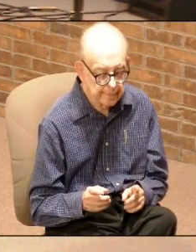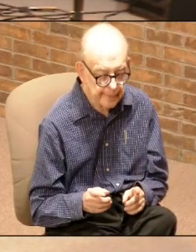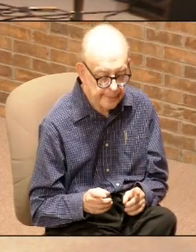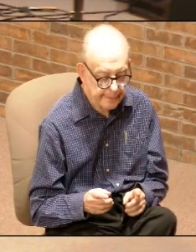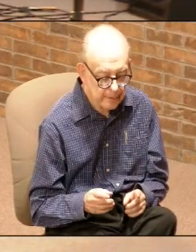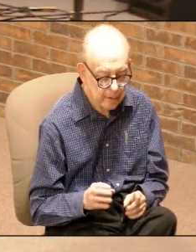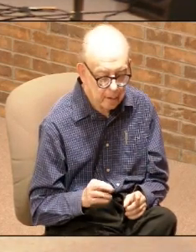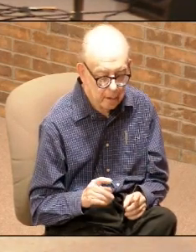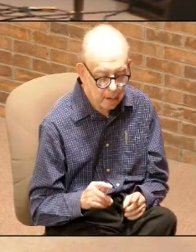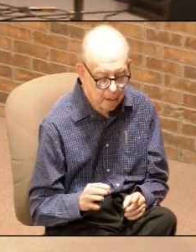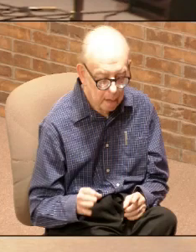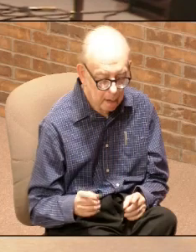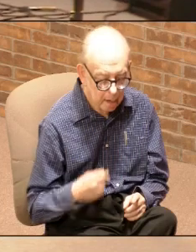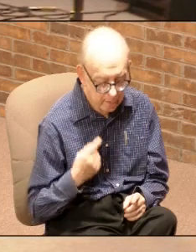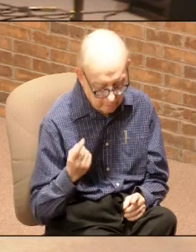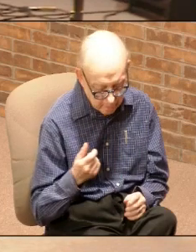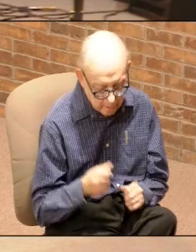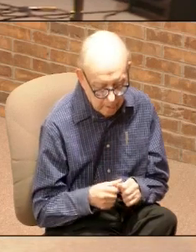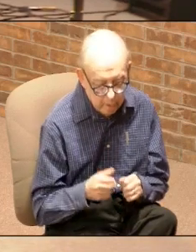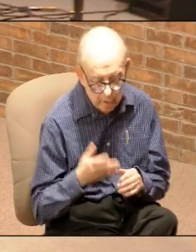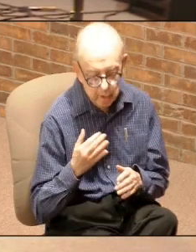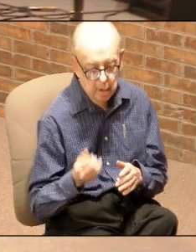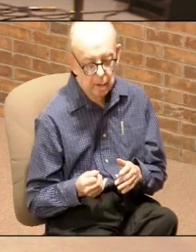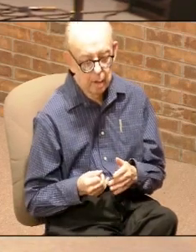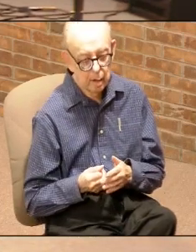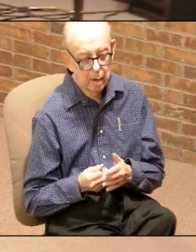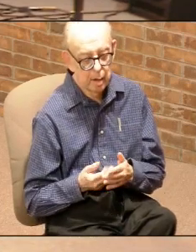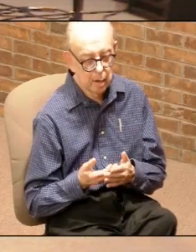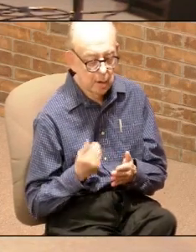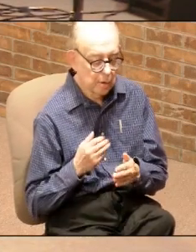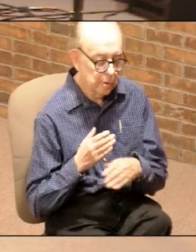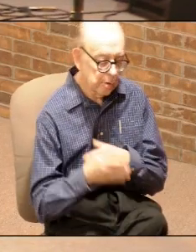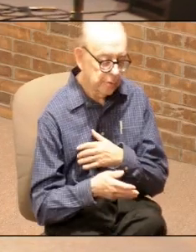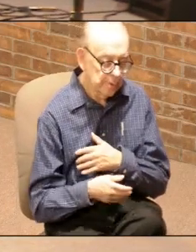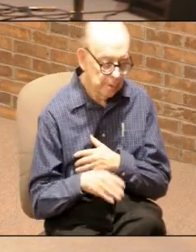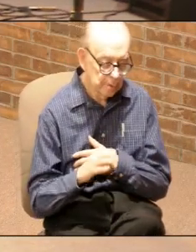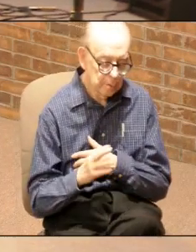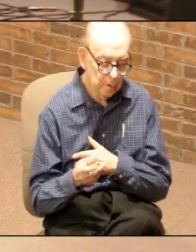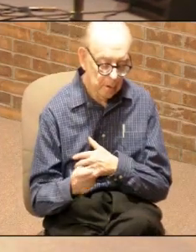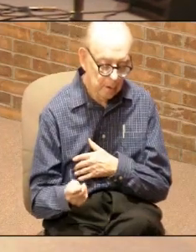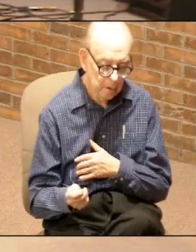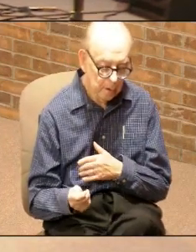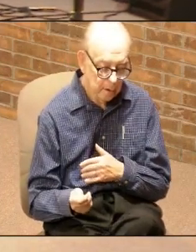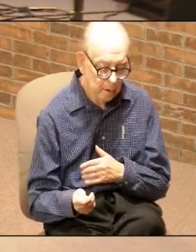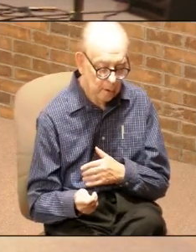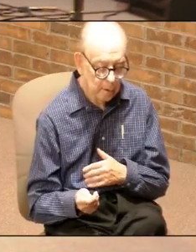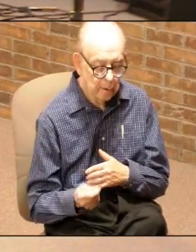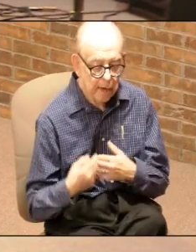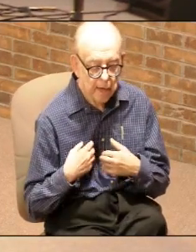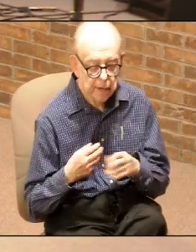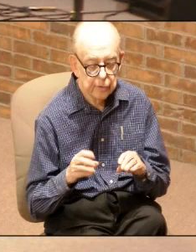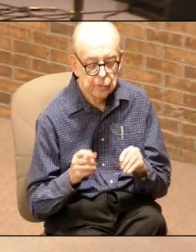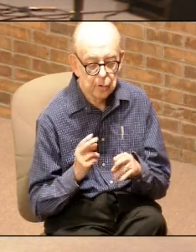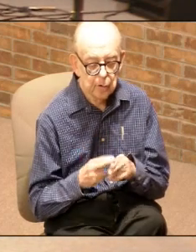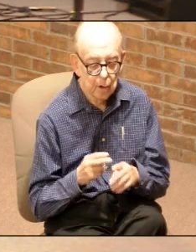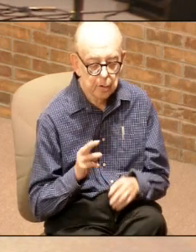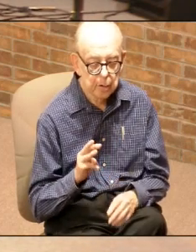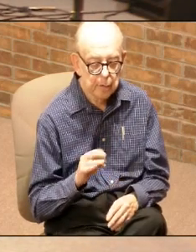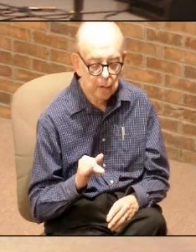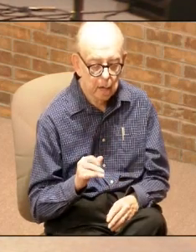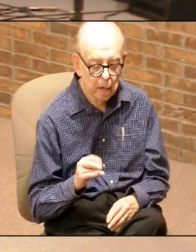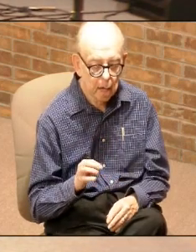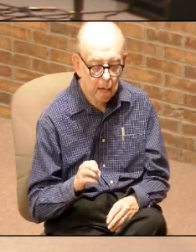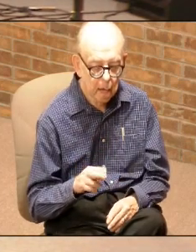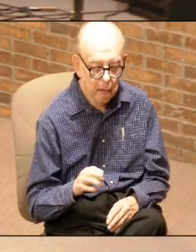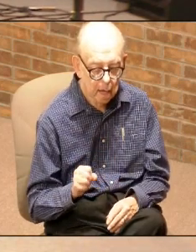or craft. I always remember, because right across from the courthouse used to be a store called Wilmer's, which was later